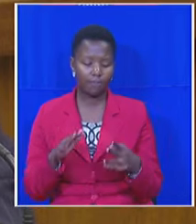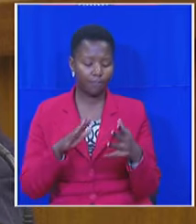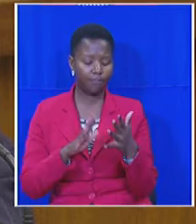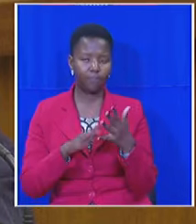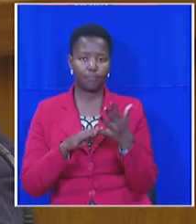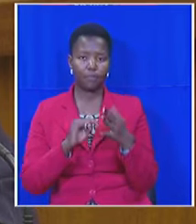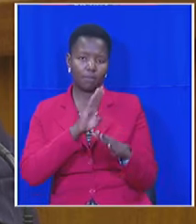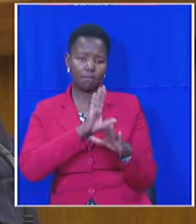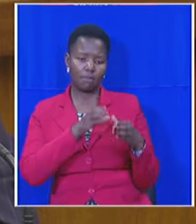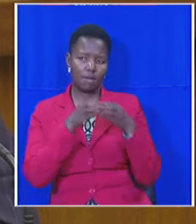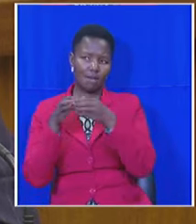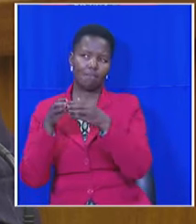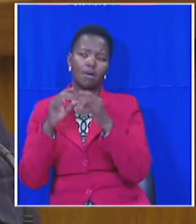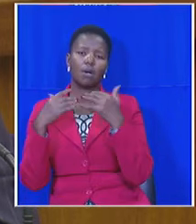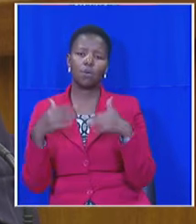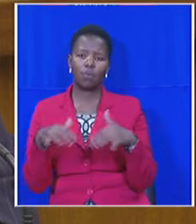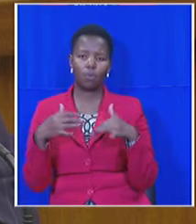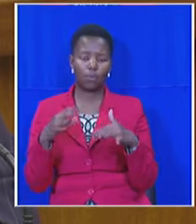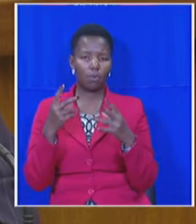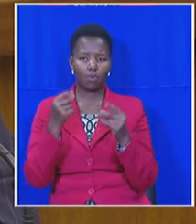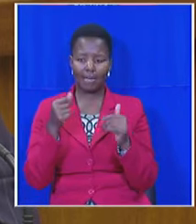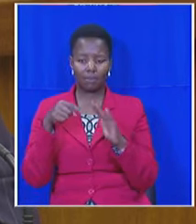are cost prohibitive. So